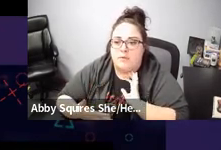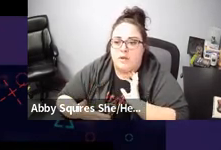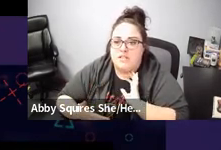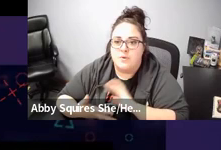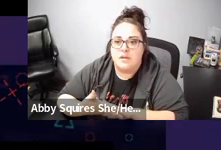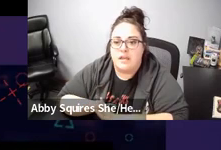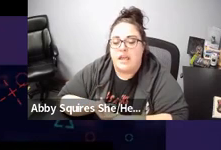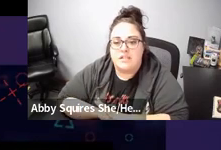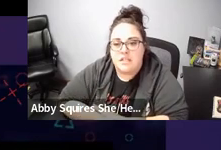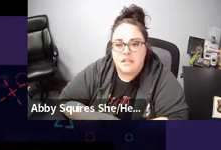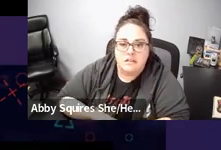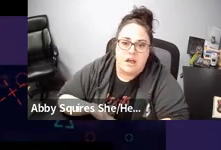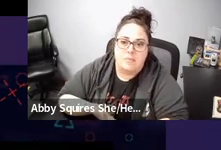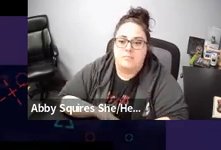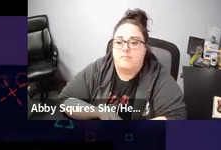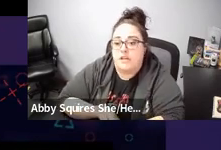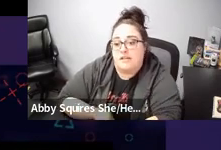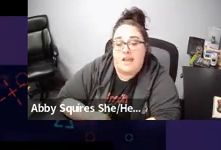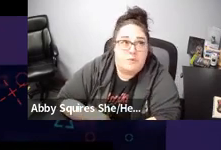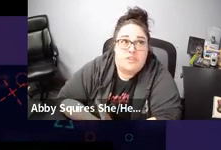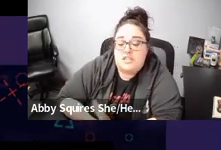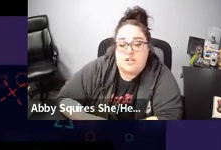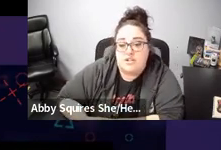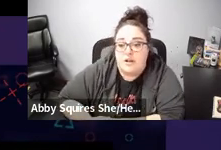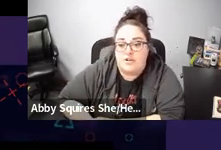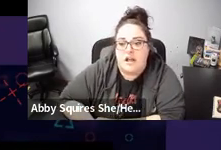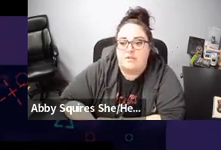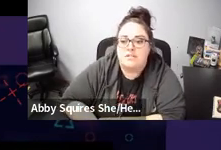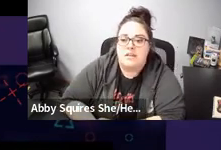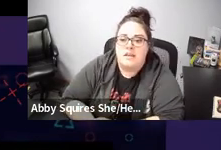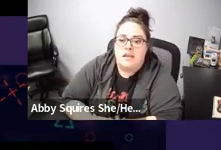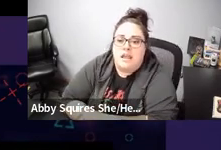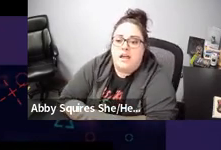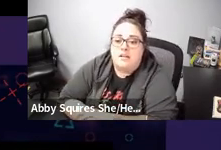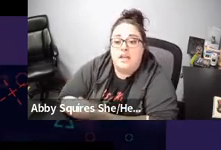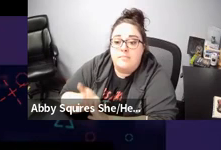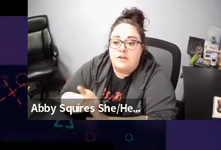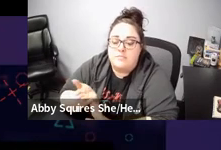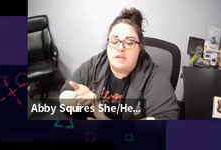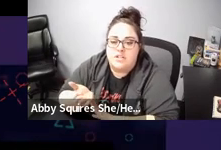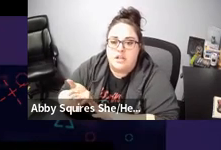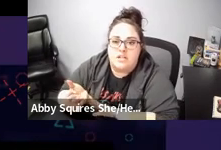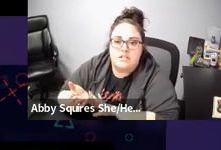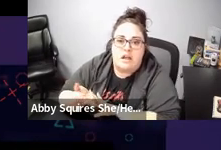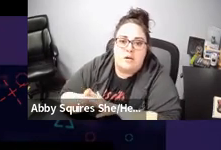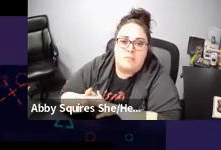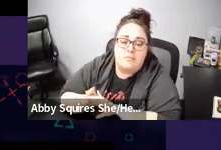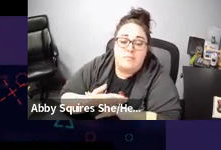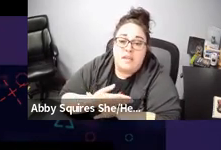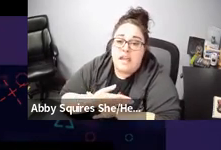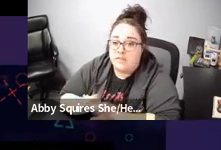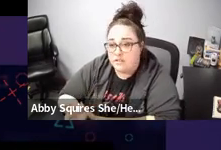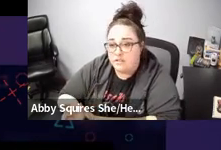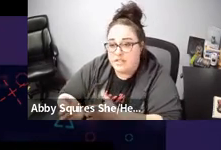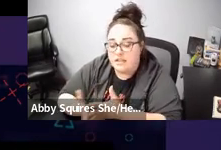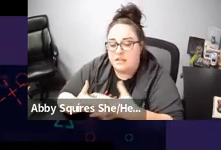book about ways you can make AT with things just around your house. And like Makers Making Change,